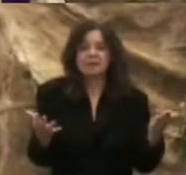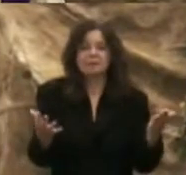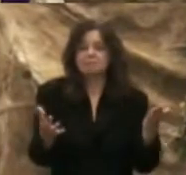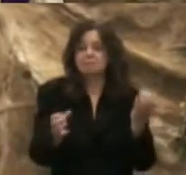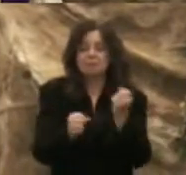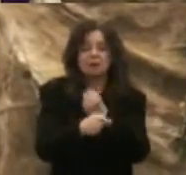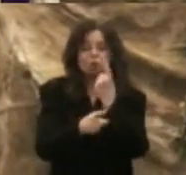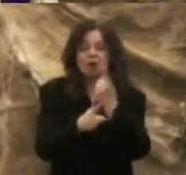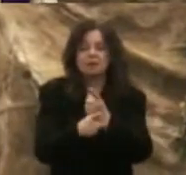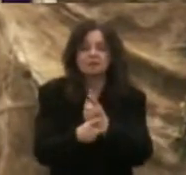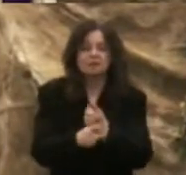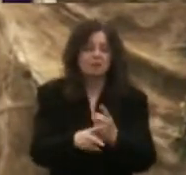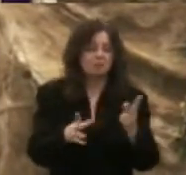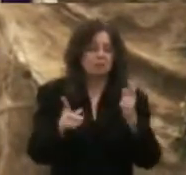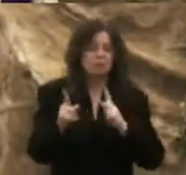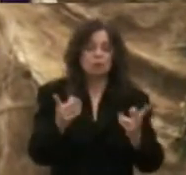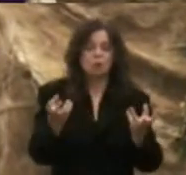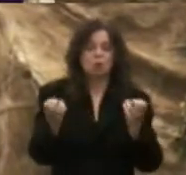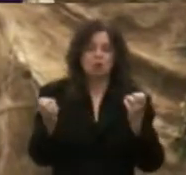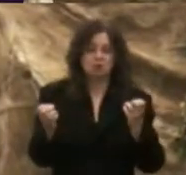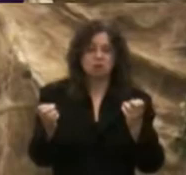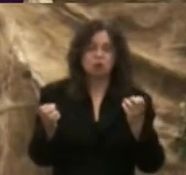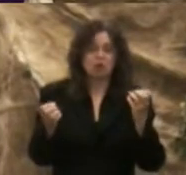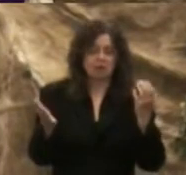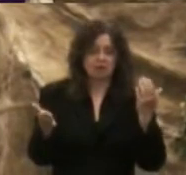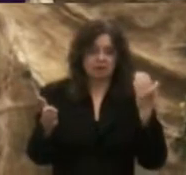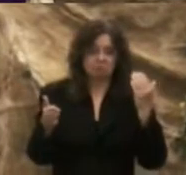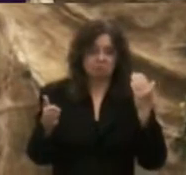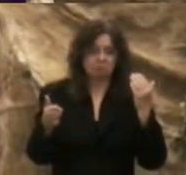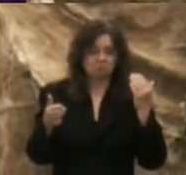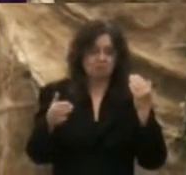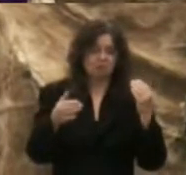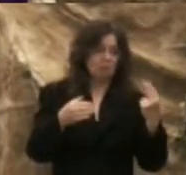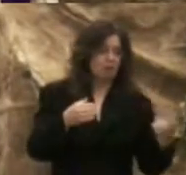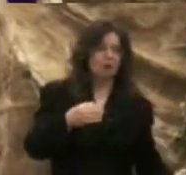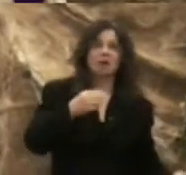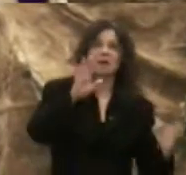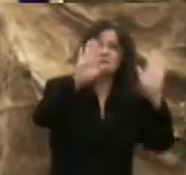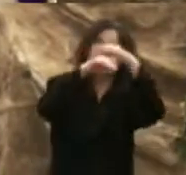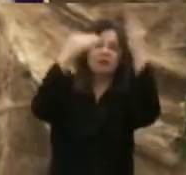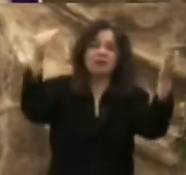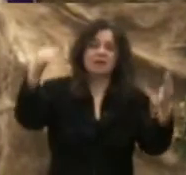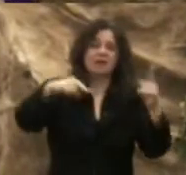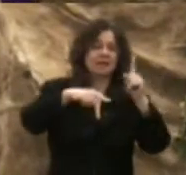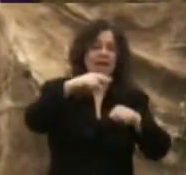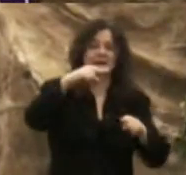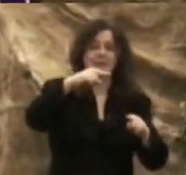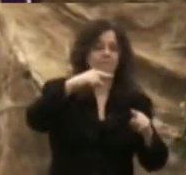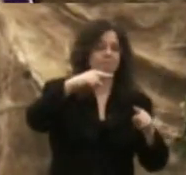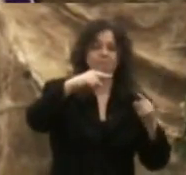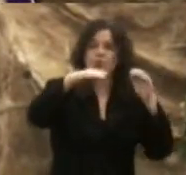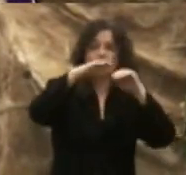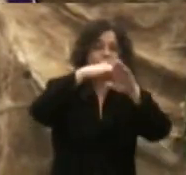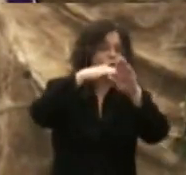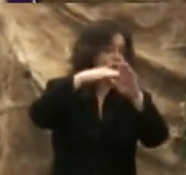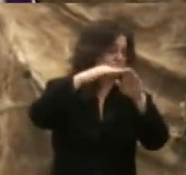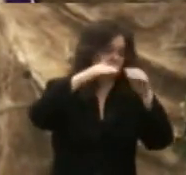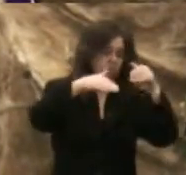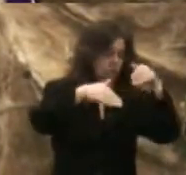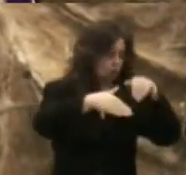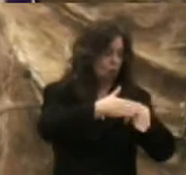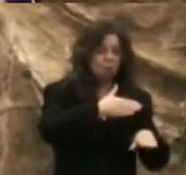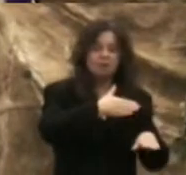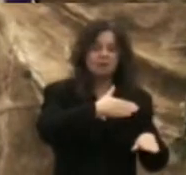who might want to pass from here to you cannot do so, and no one can cross from there